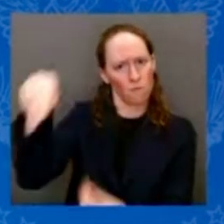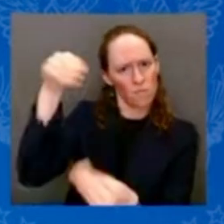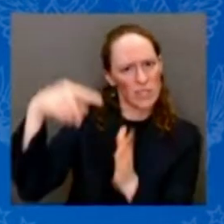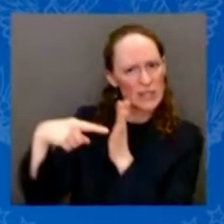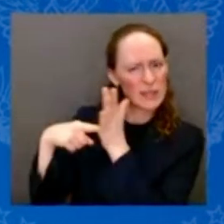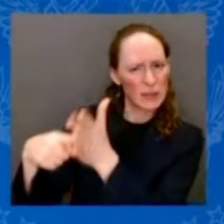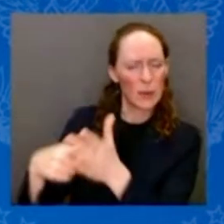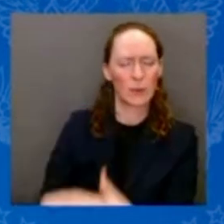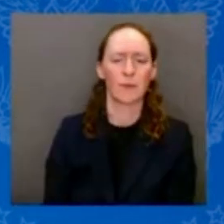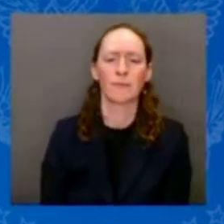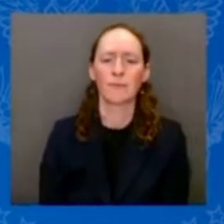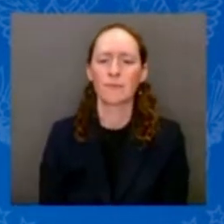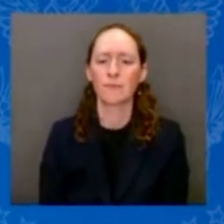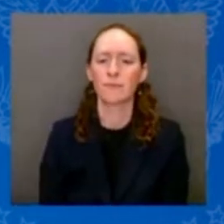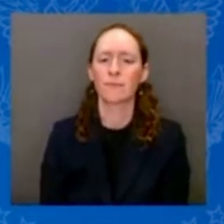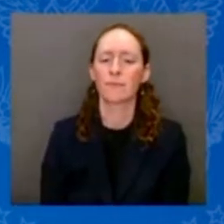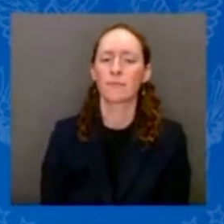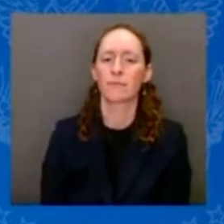law.